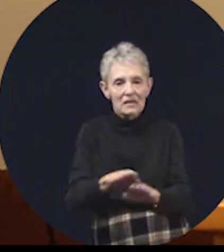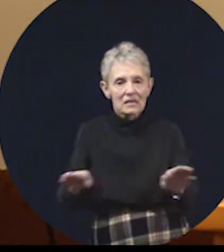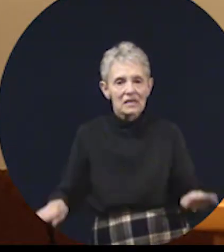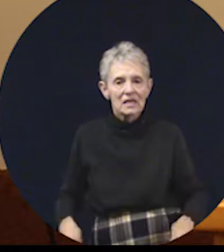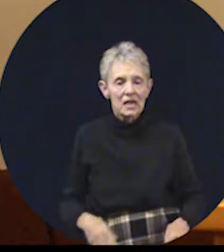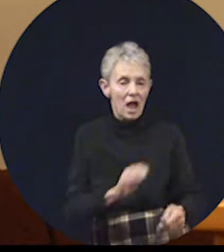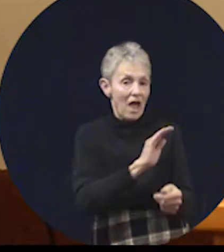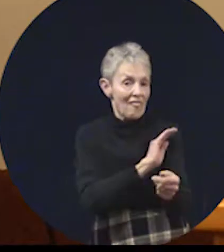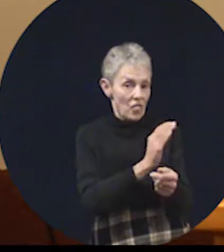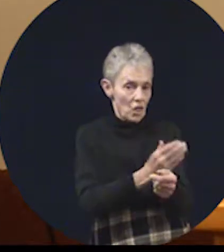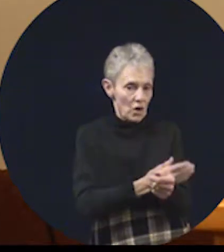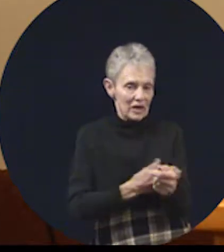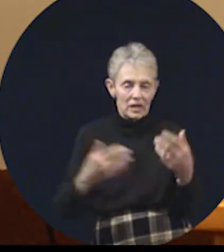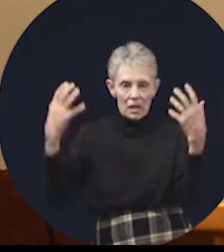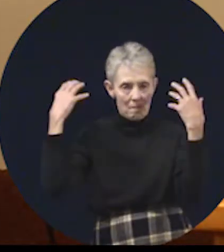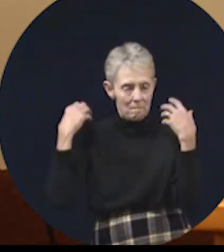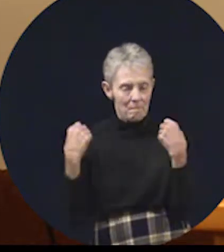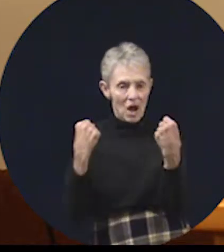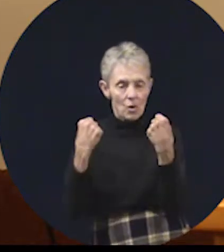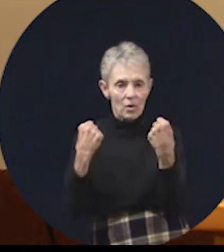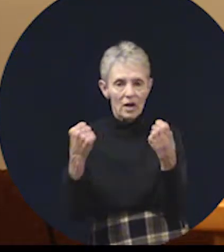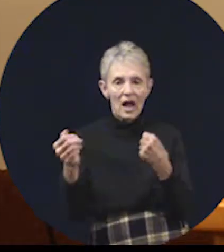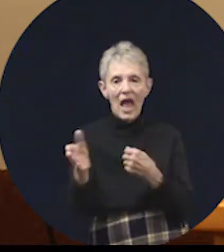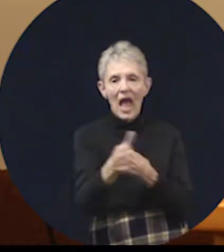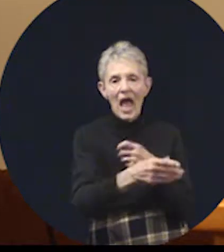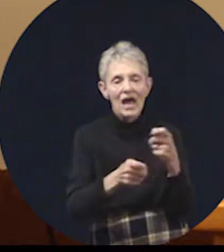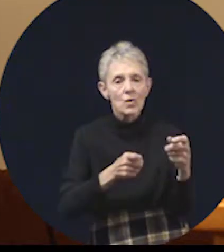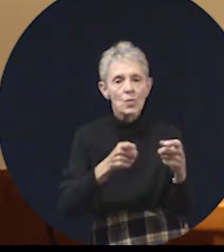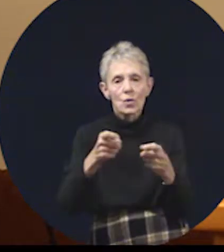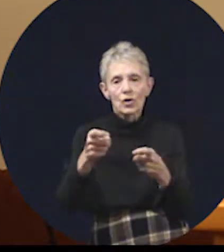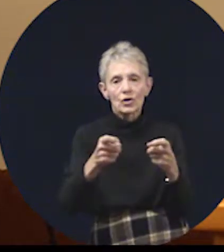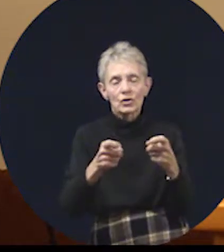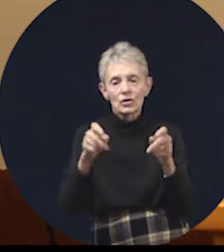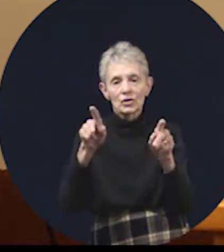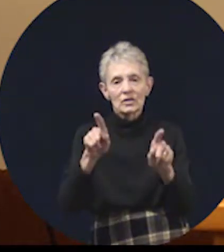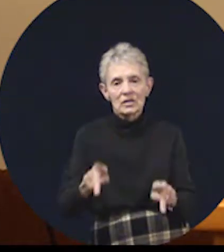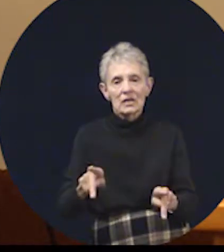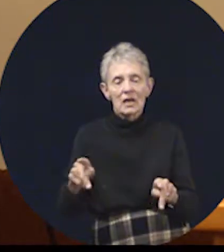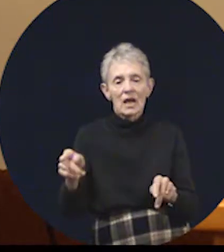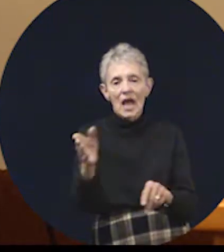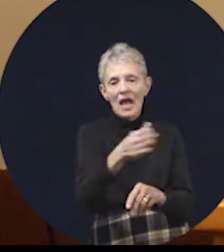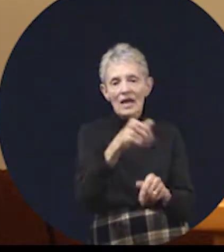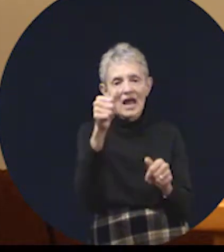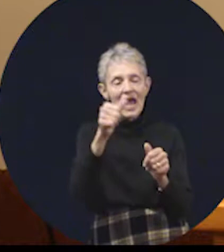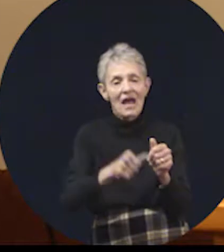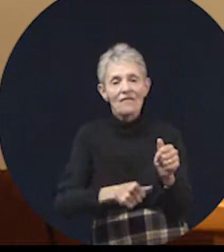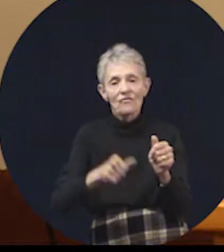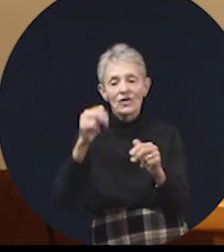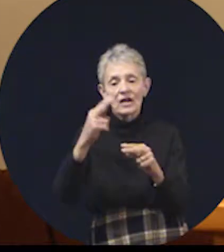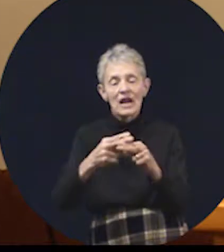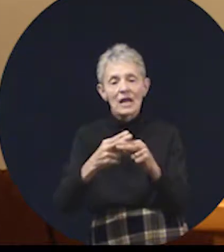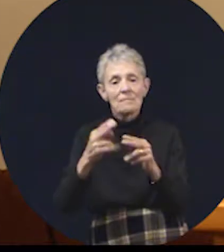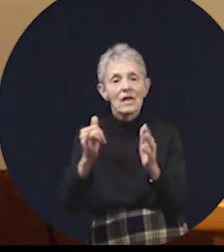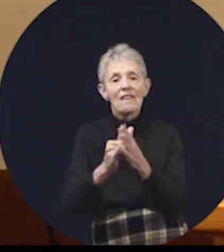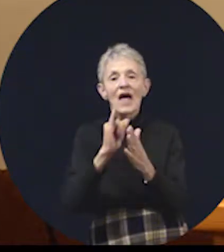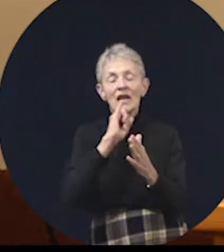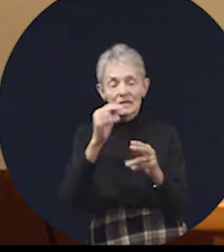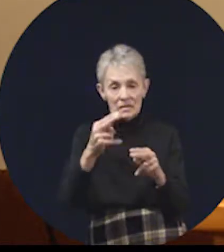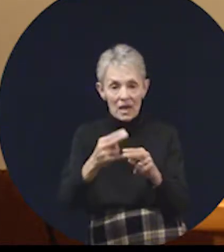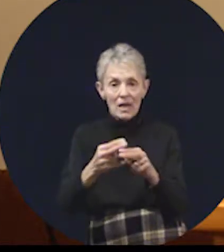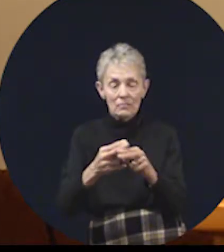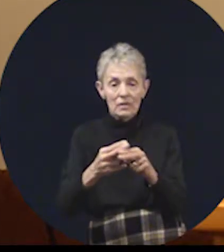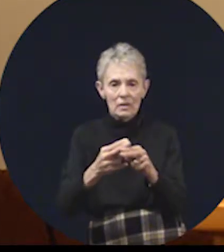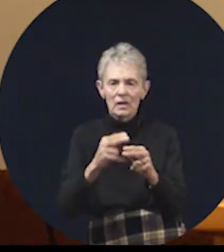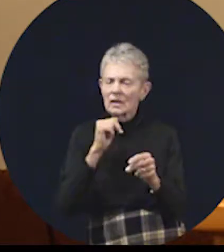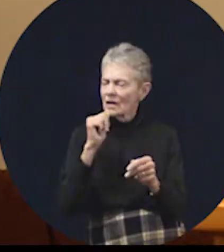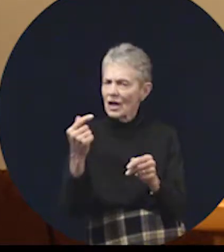authority, power, and dominion, and every name that is named,